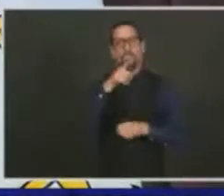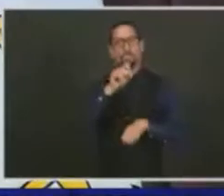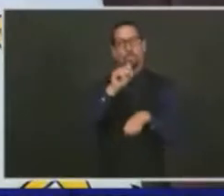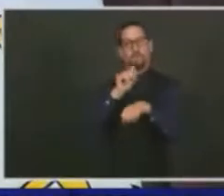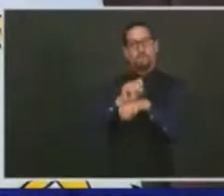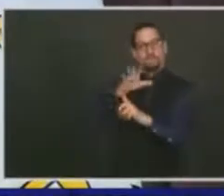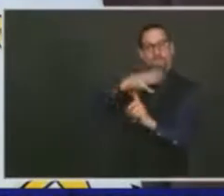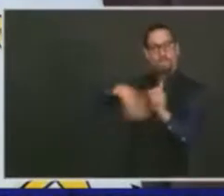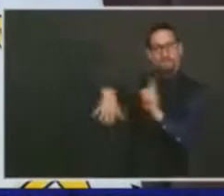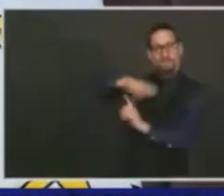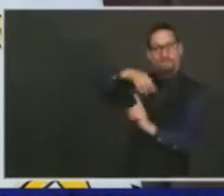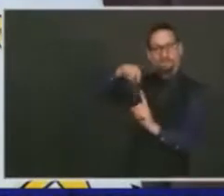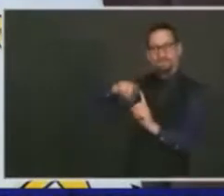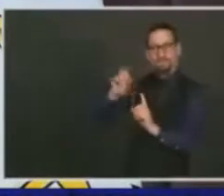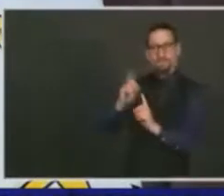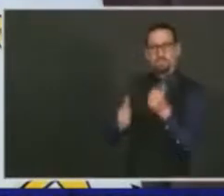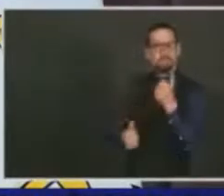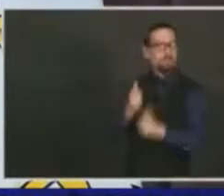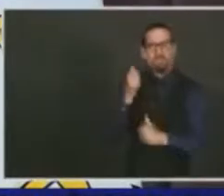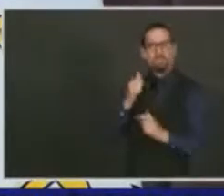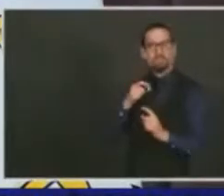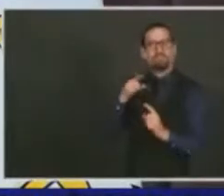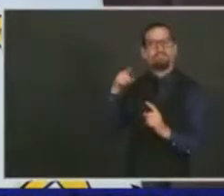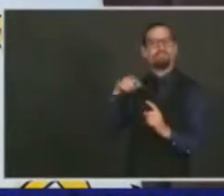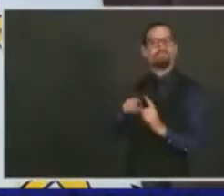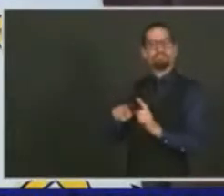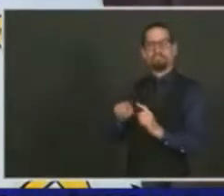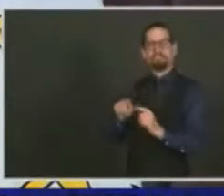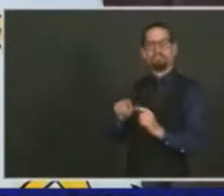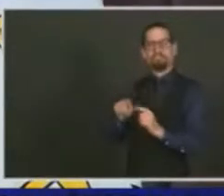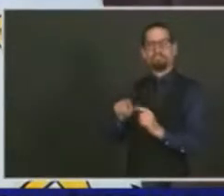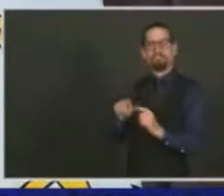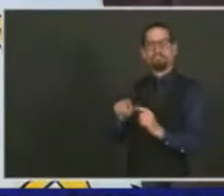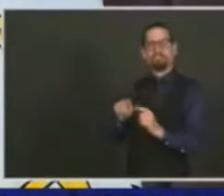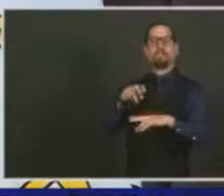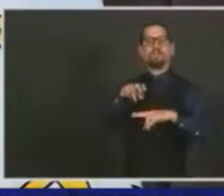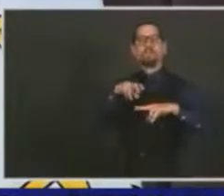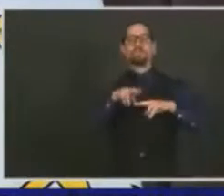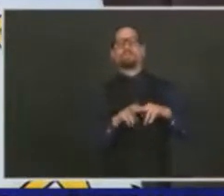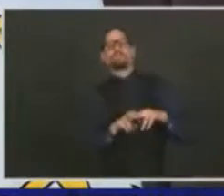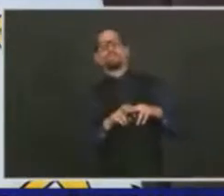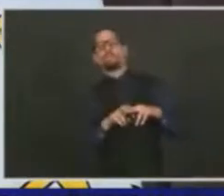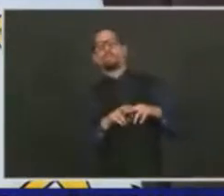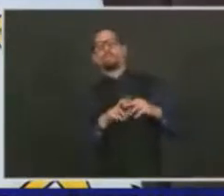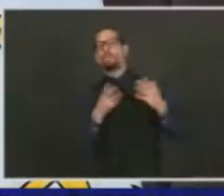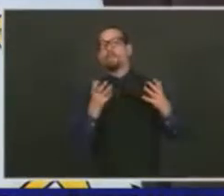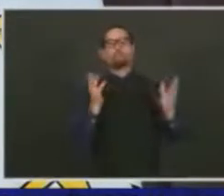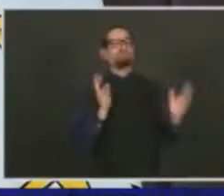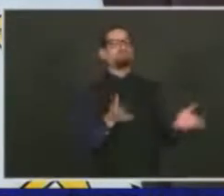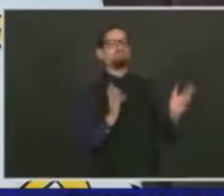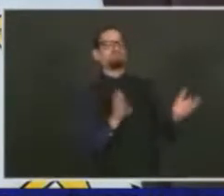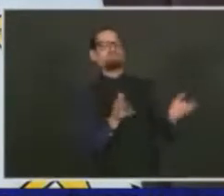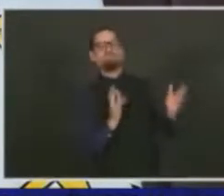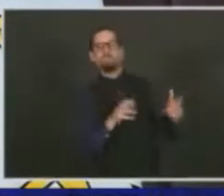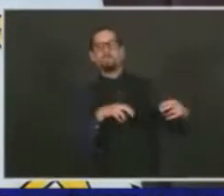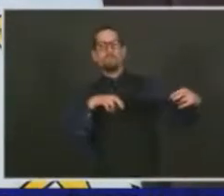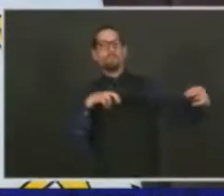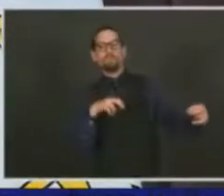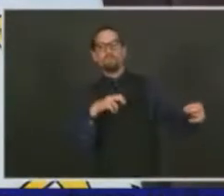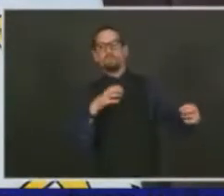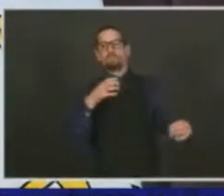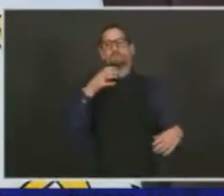transmission is when people are in scenarios where they're socializing, their guards are down, and their masks are